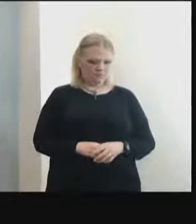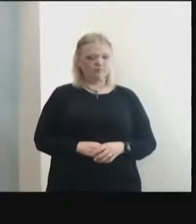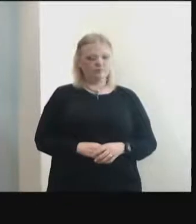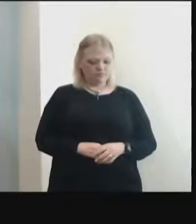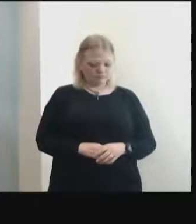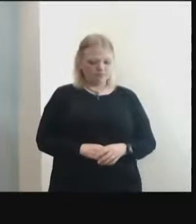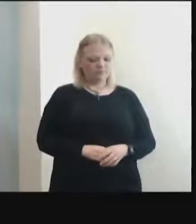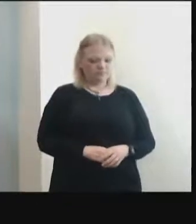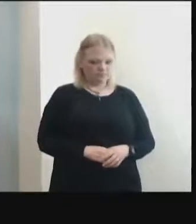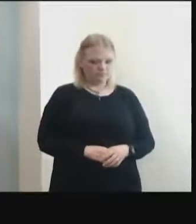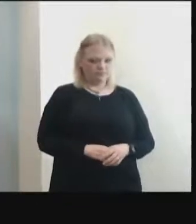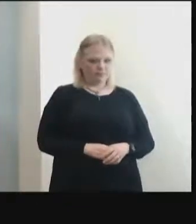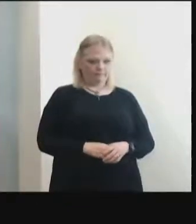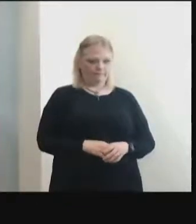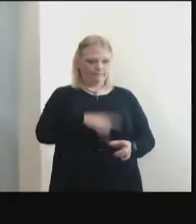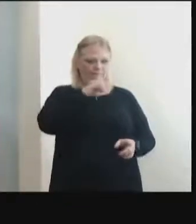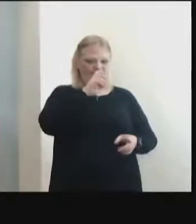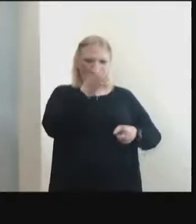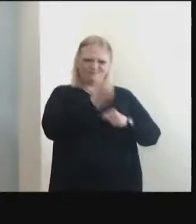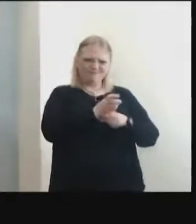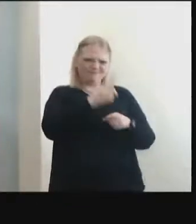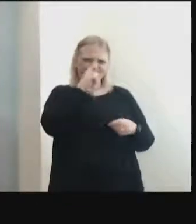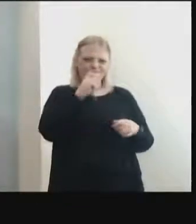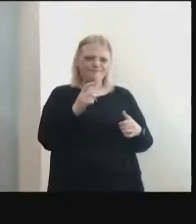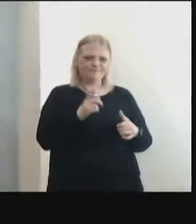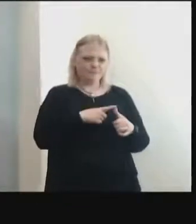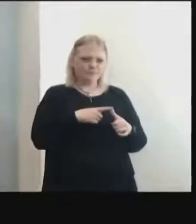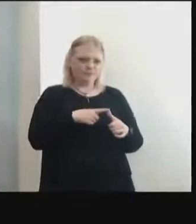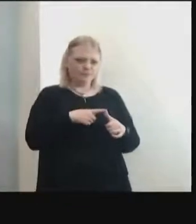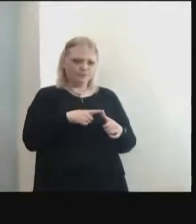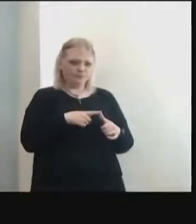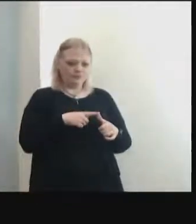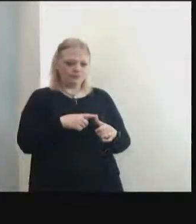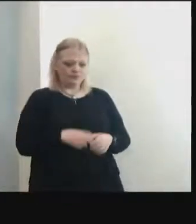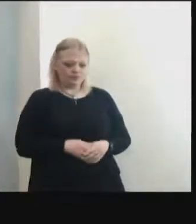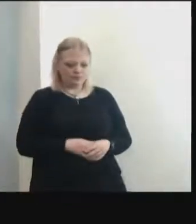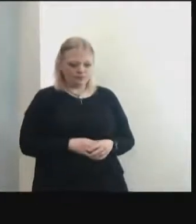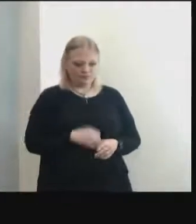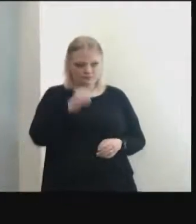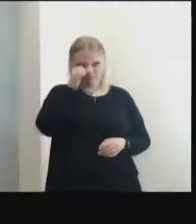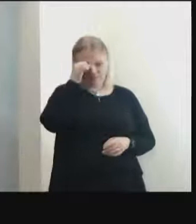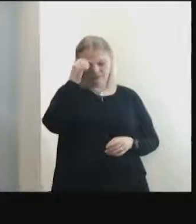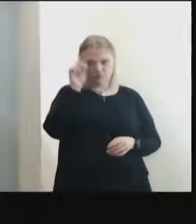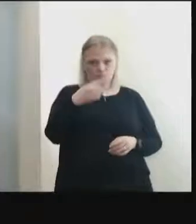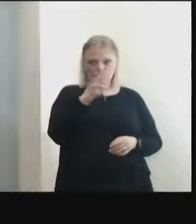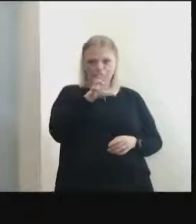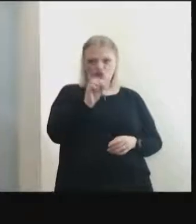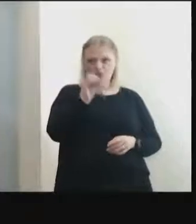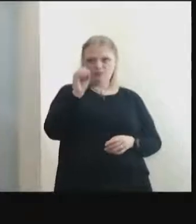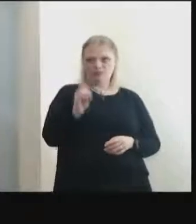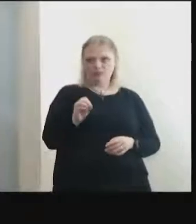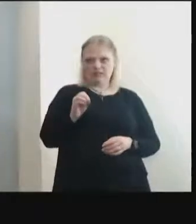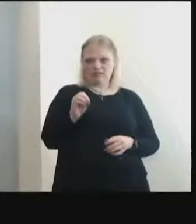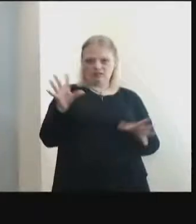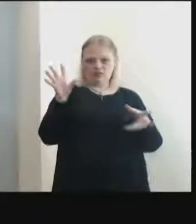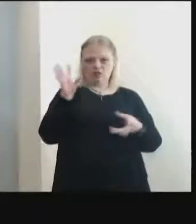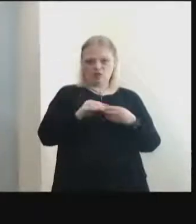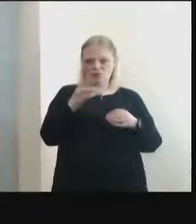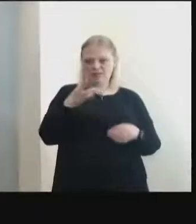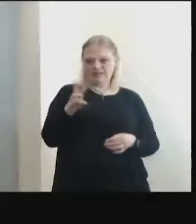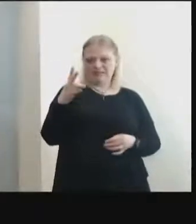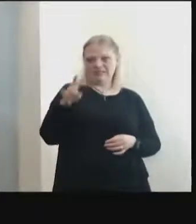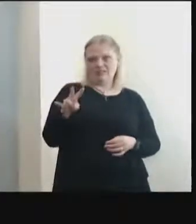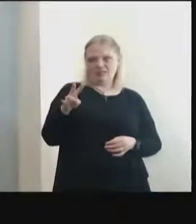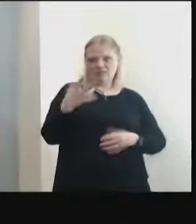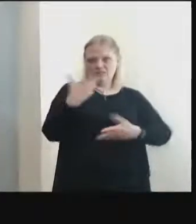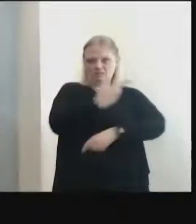Well, Mike, that's it's really tough because first of all, there are only 30% of our 16 and 17-year-olds have been